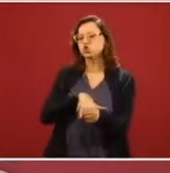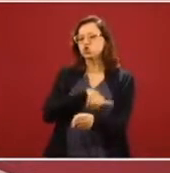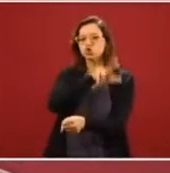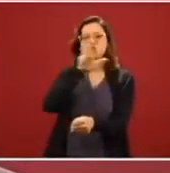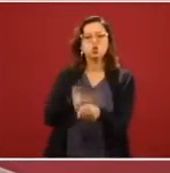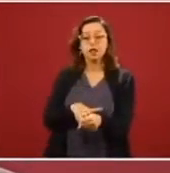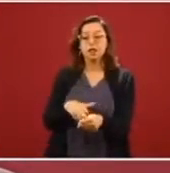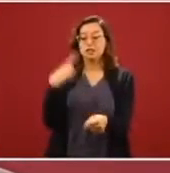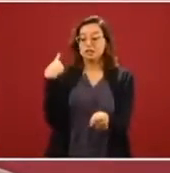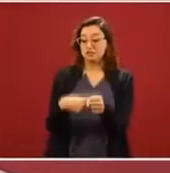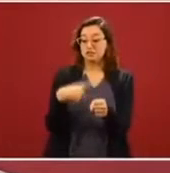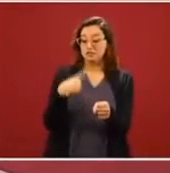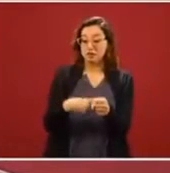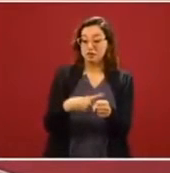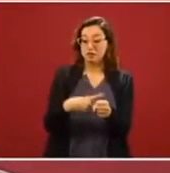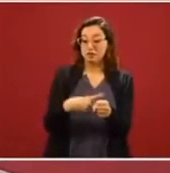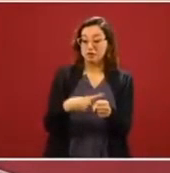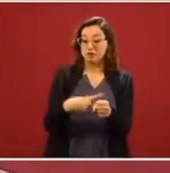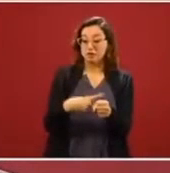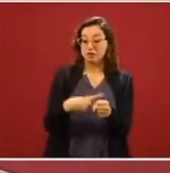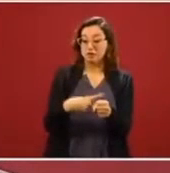by a las epidemias